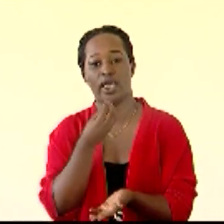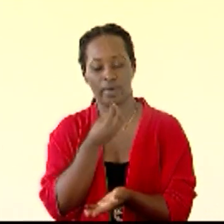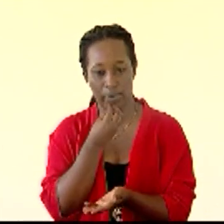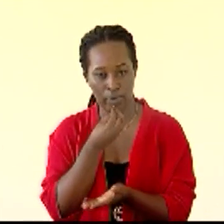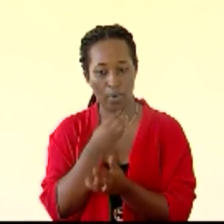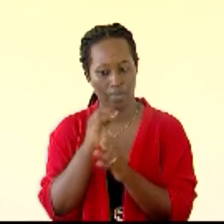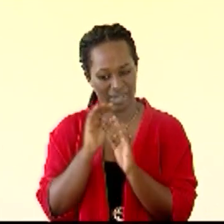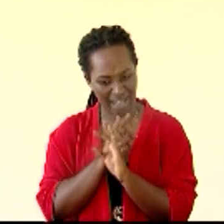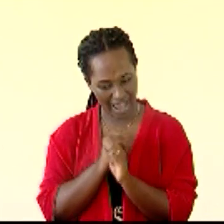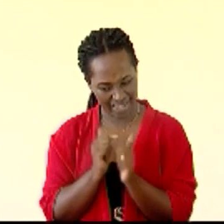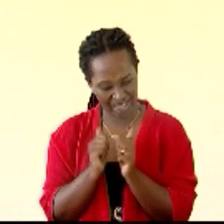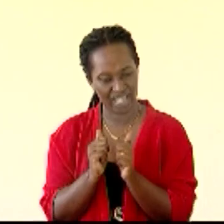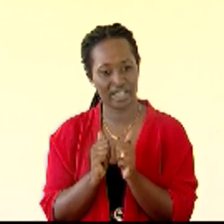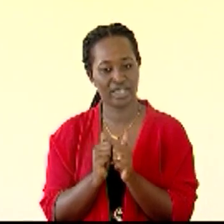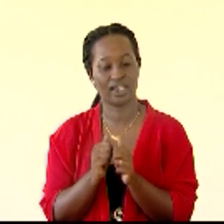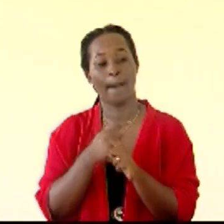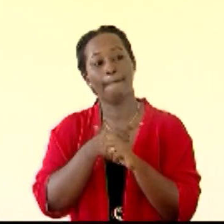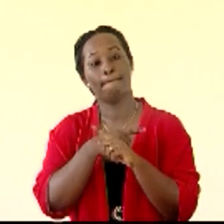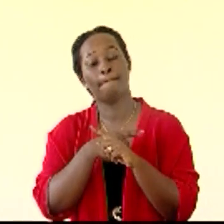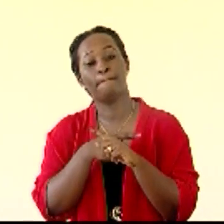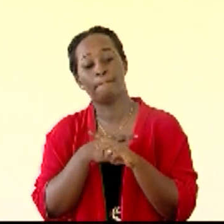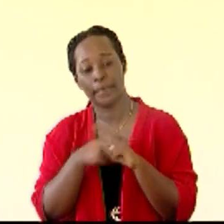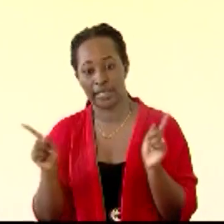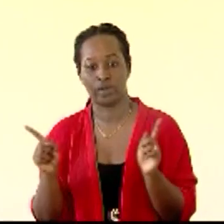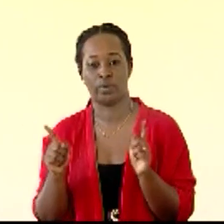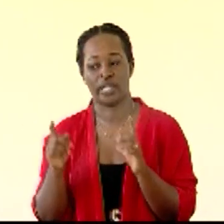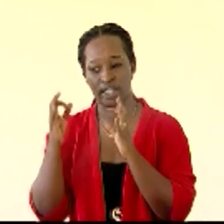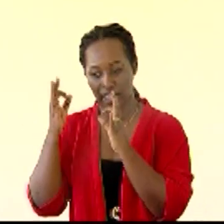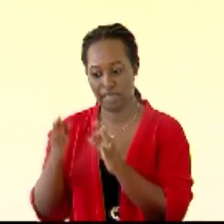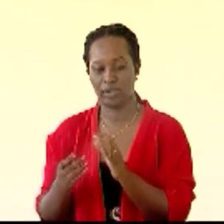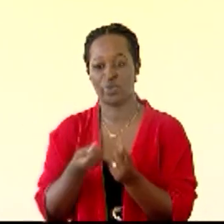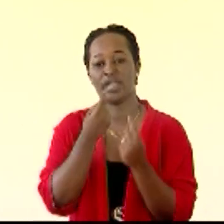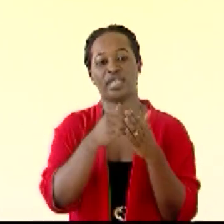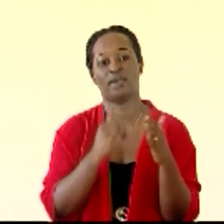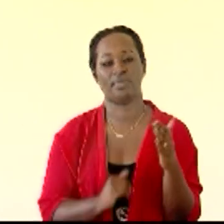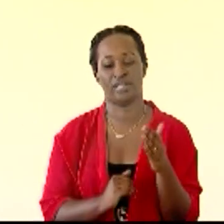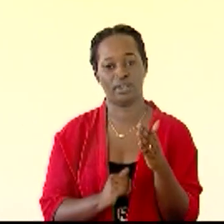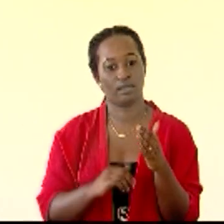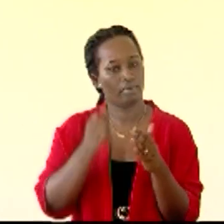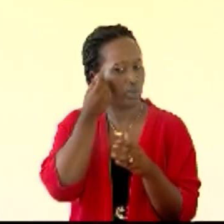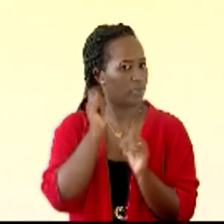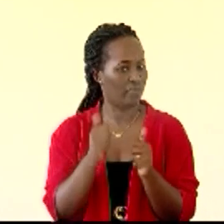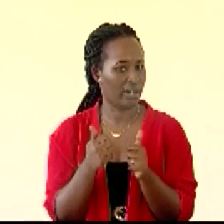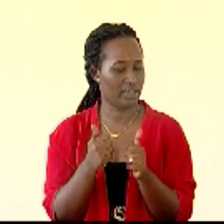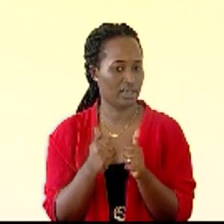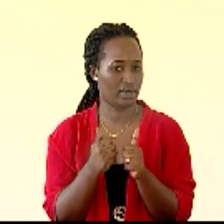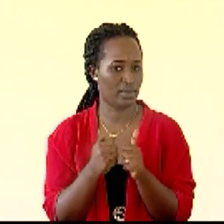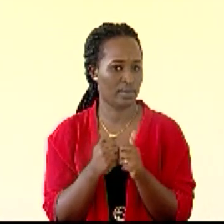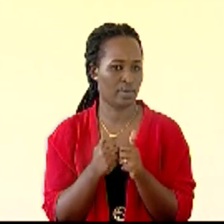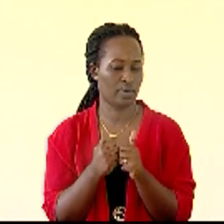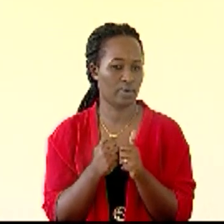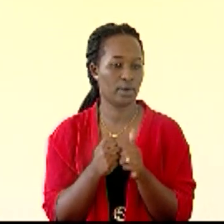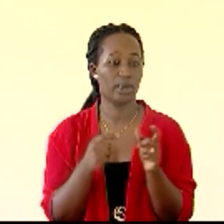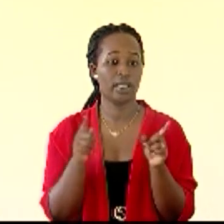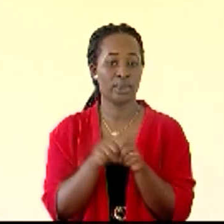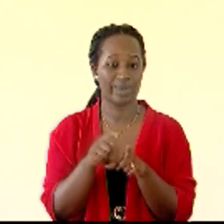ready for consumption, iri different from ibyo nashize ku mbaho. You get my point now? So a